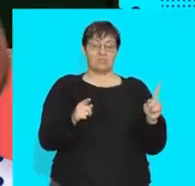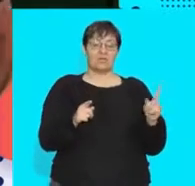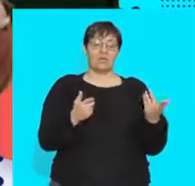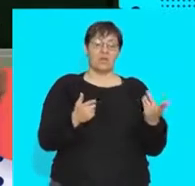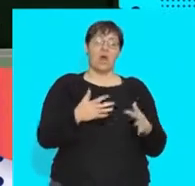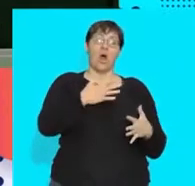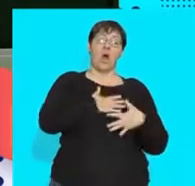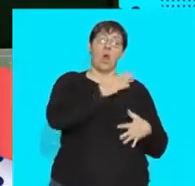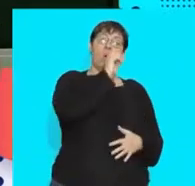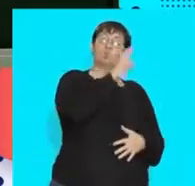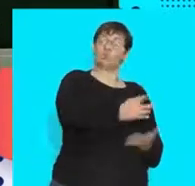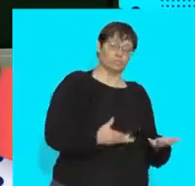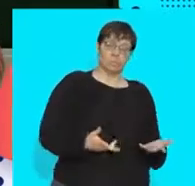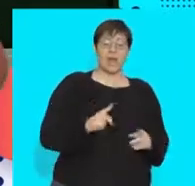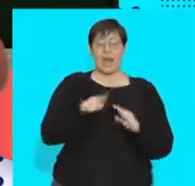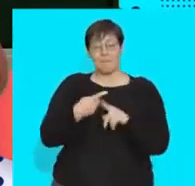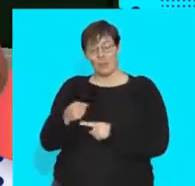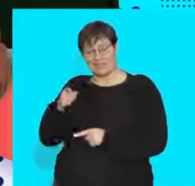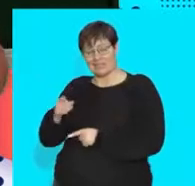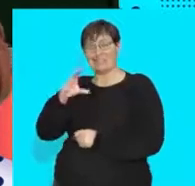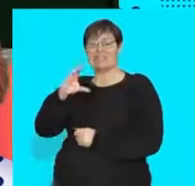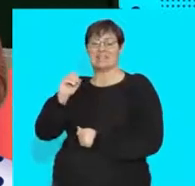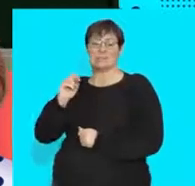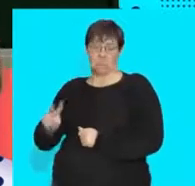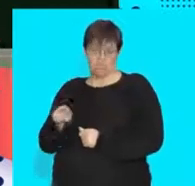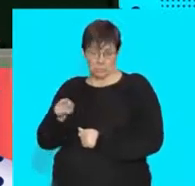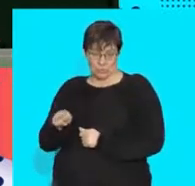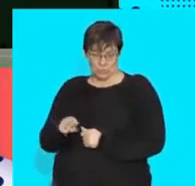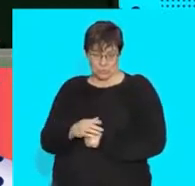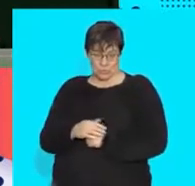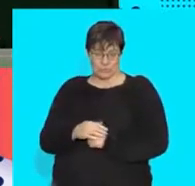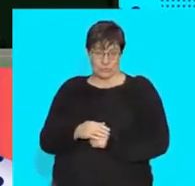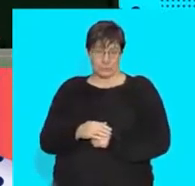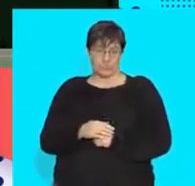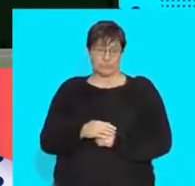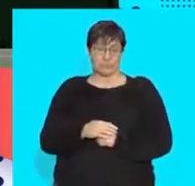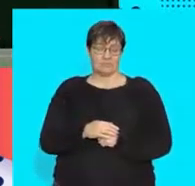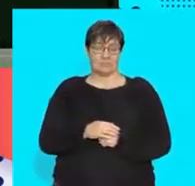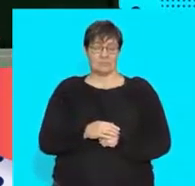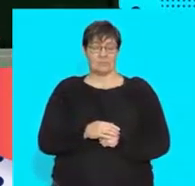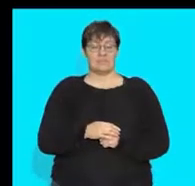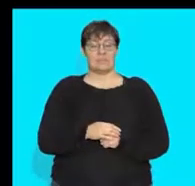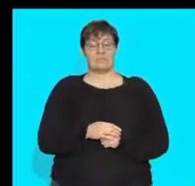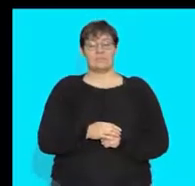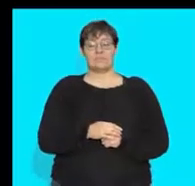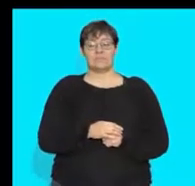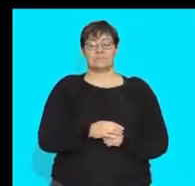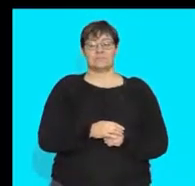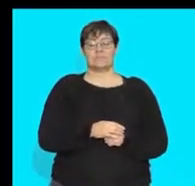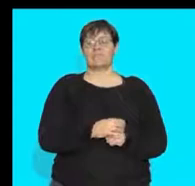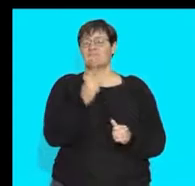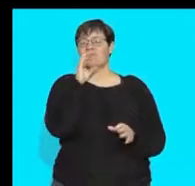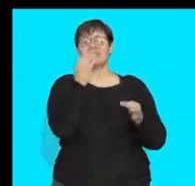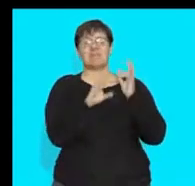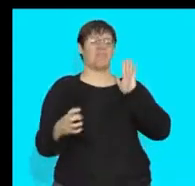oxygen, it was all about the concentration of the carbon dioxide. Right, I've put in a simple